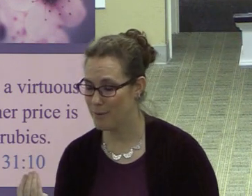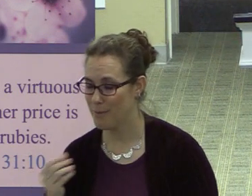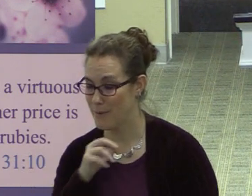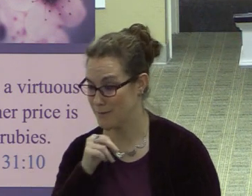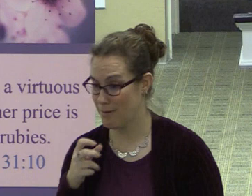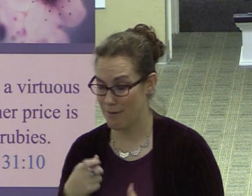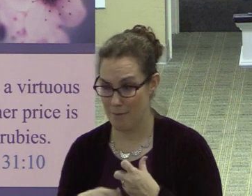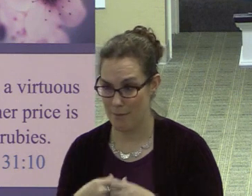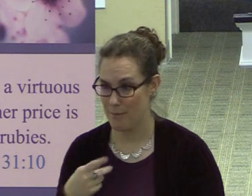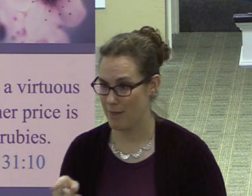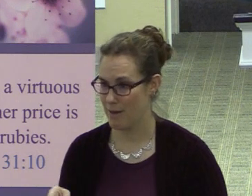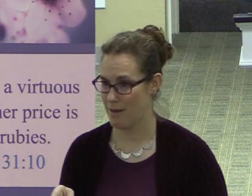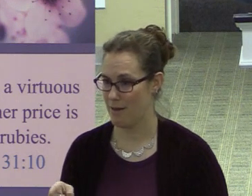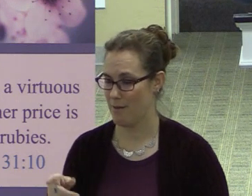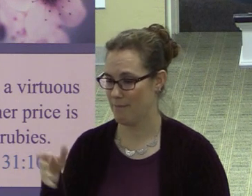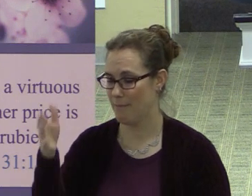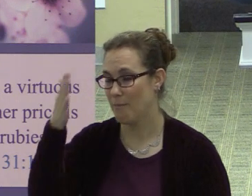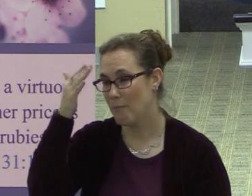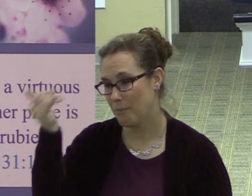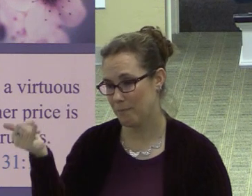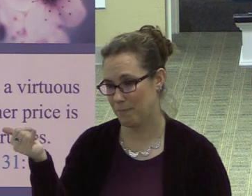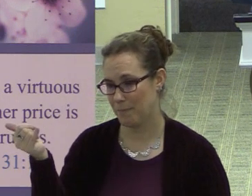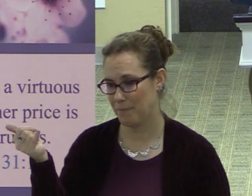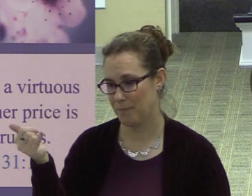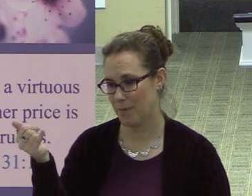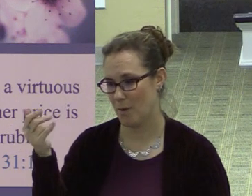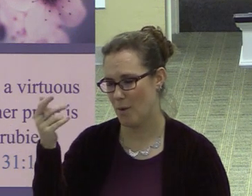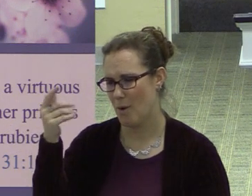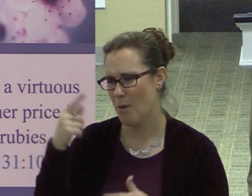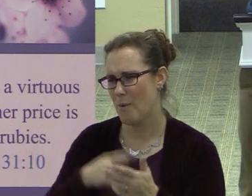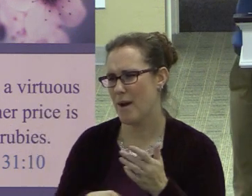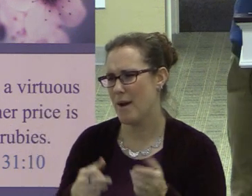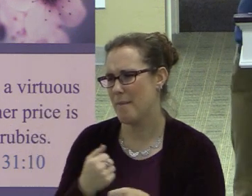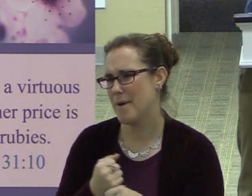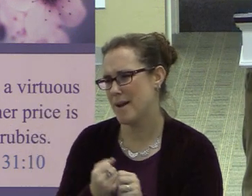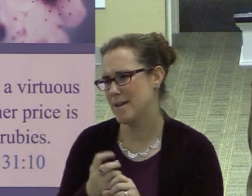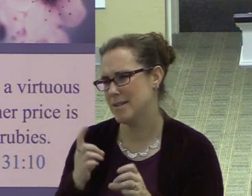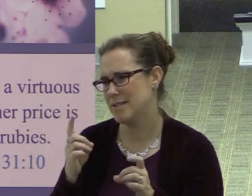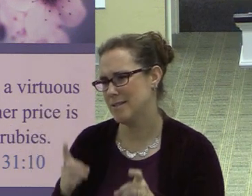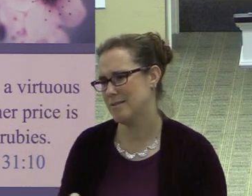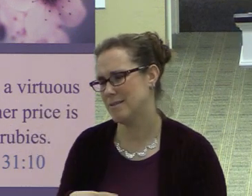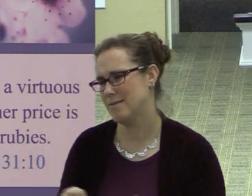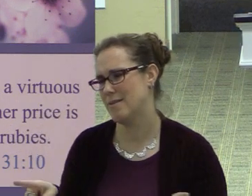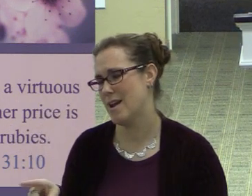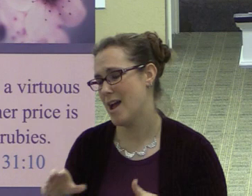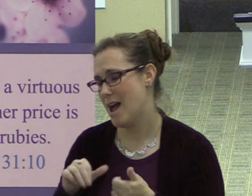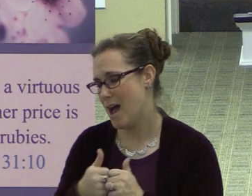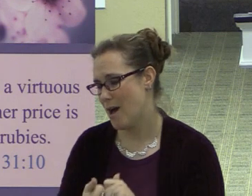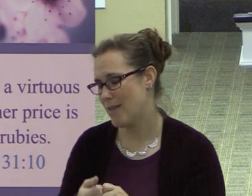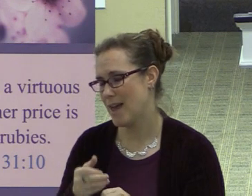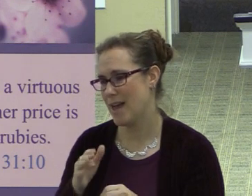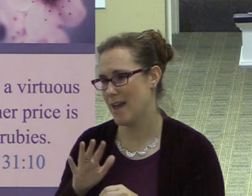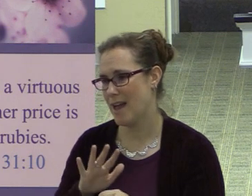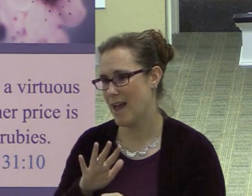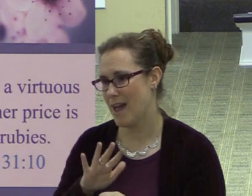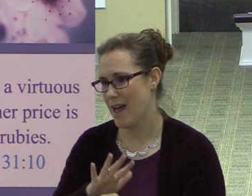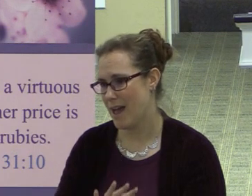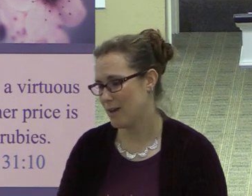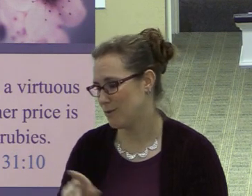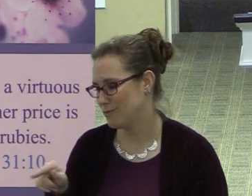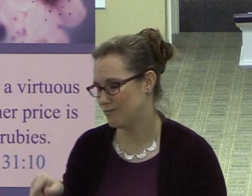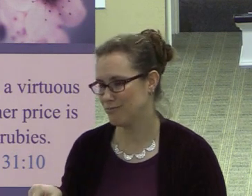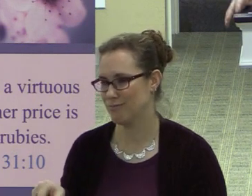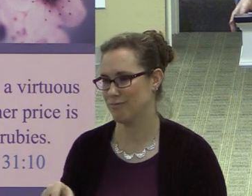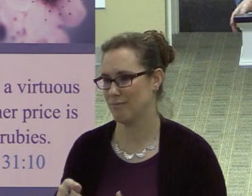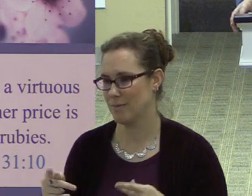them. Why? What made them different? How they handled Belzaphon. What they saw